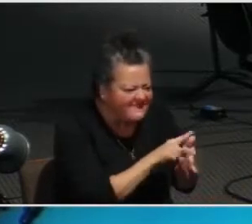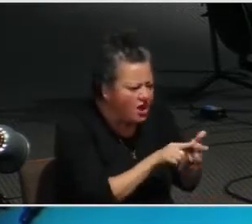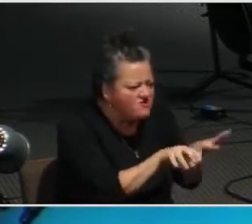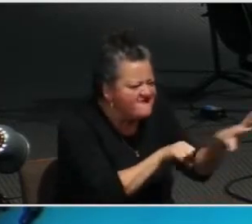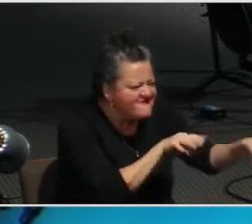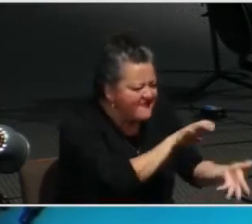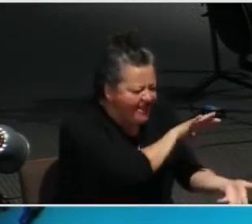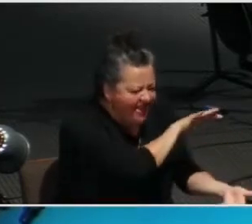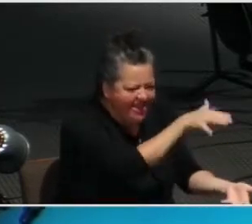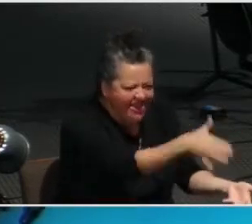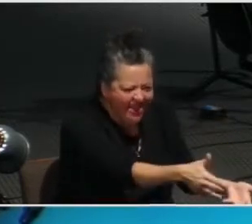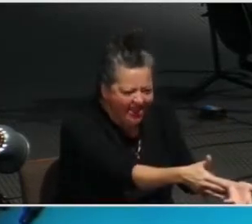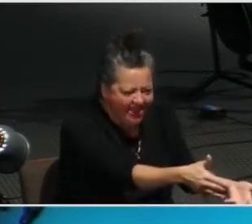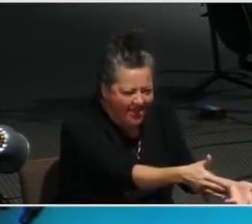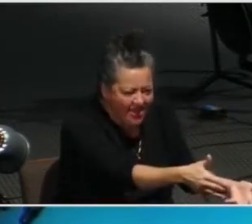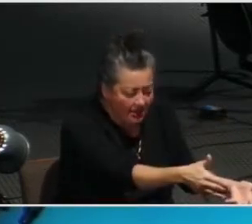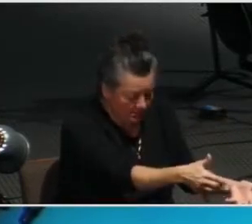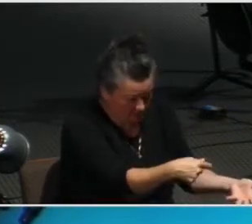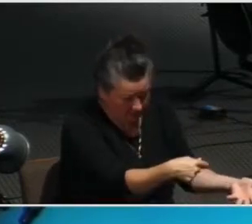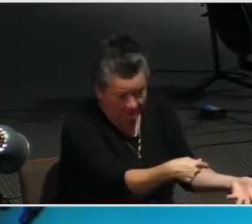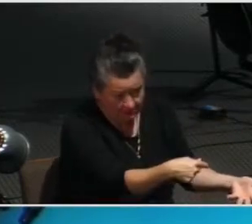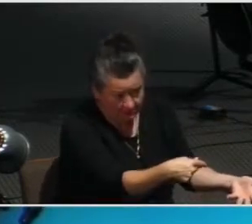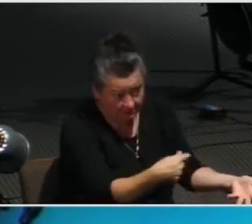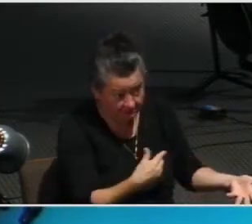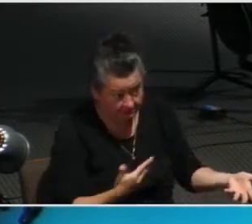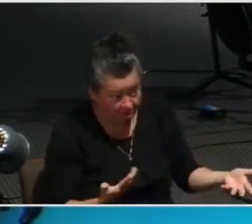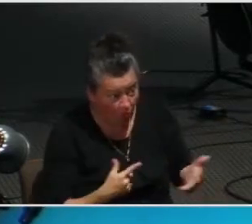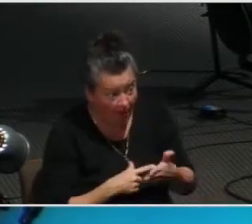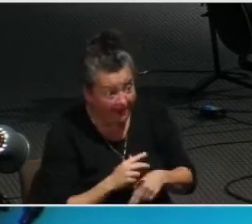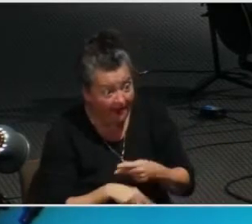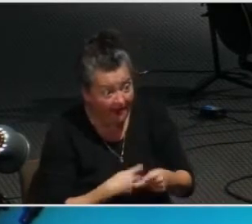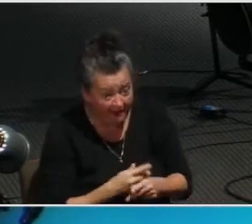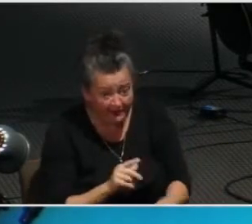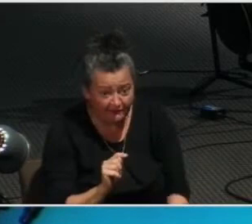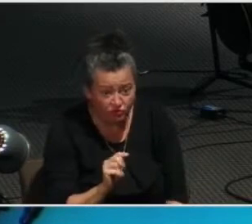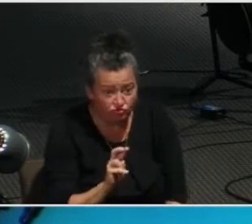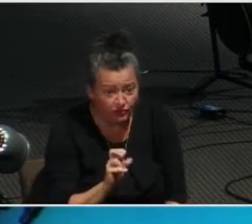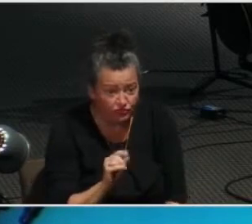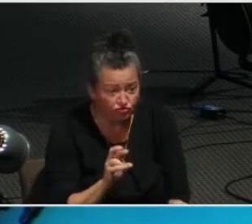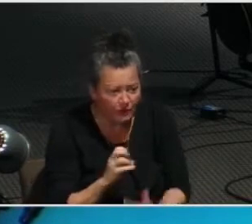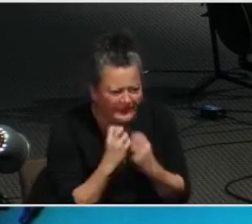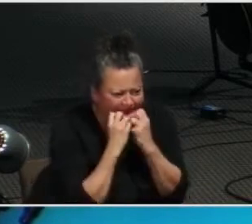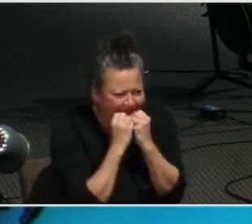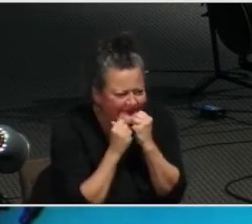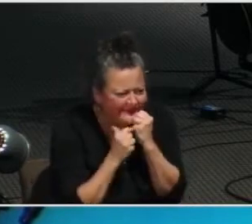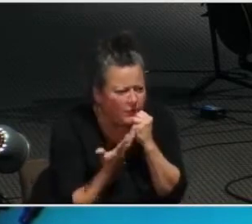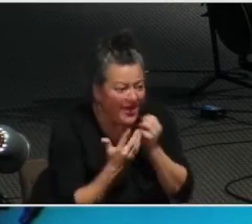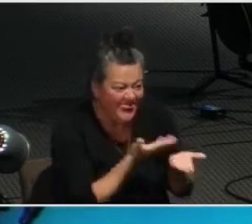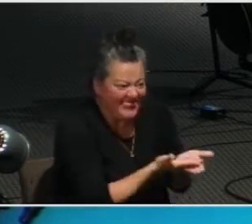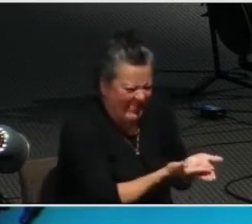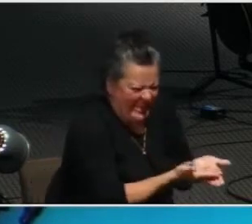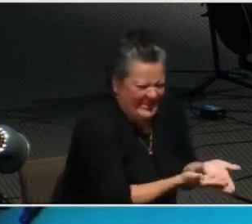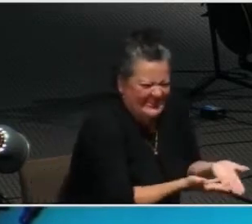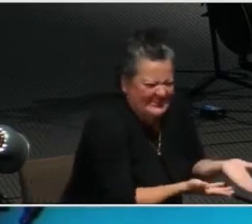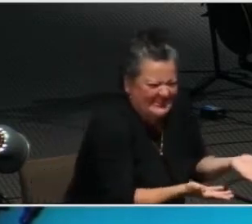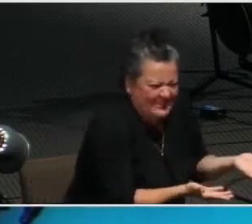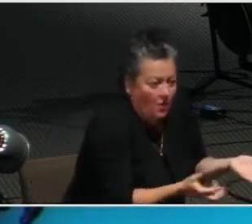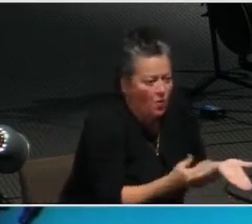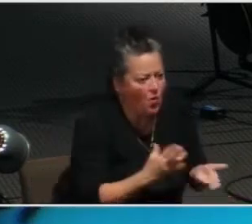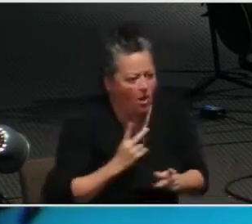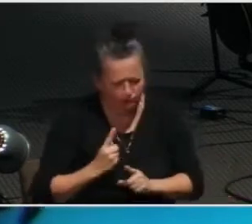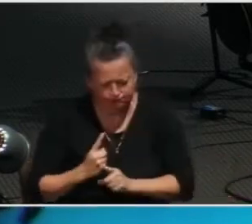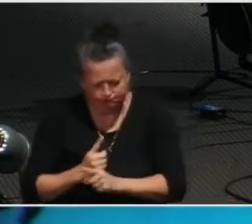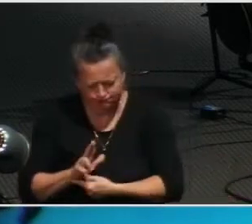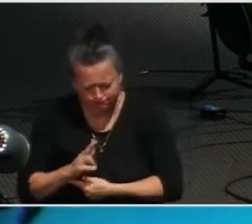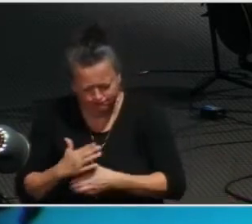simply that you've laid up the wrong kind of treasure for last days. Or you've laid up all kinds of evidence for the last days that